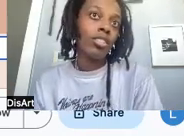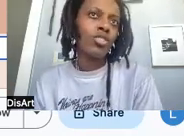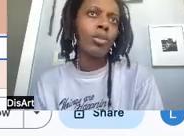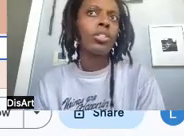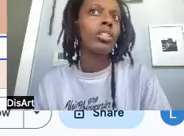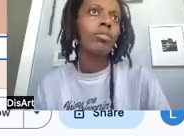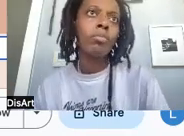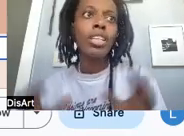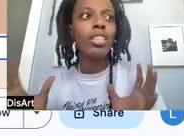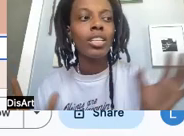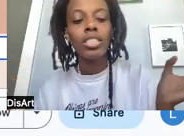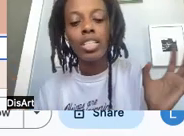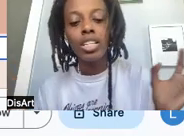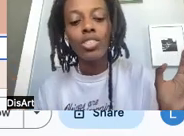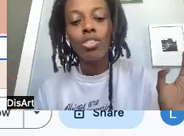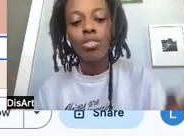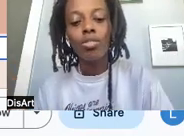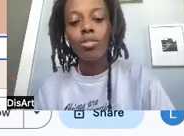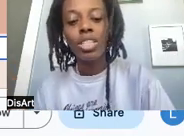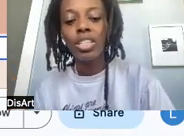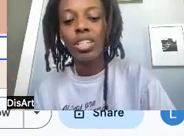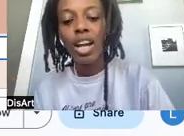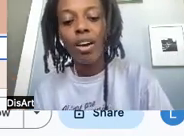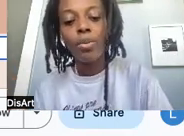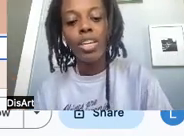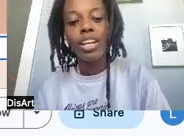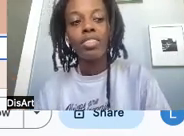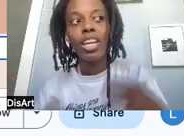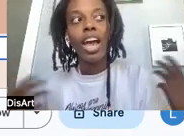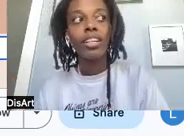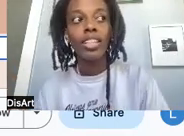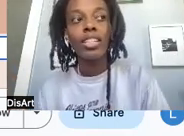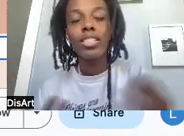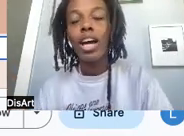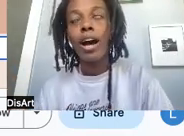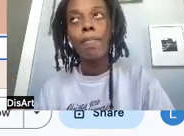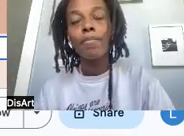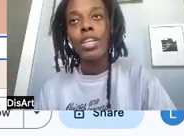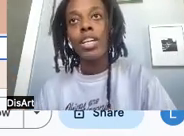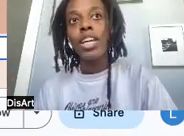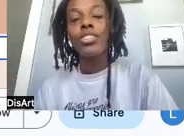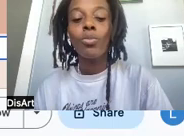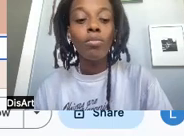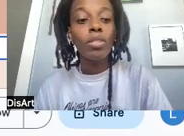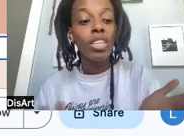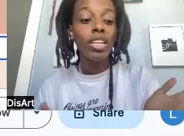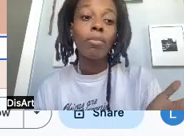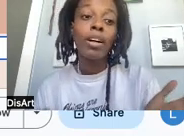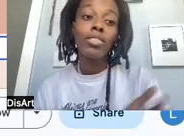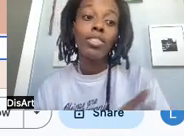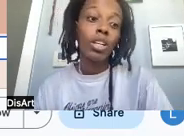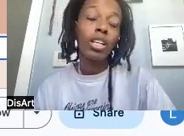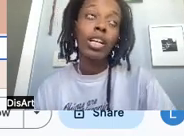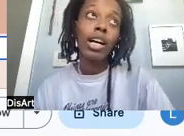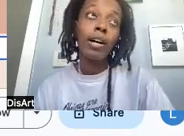can disruption of many things lead us to really consider how we kind of gain access? And so we've been thinking